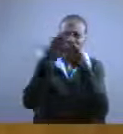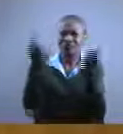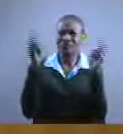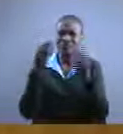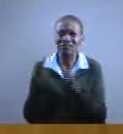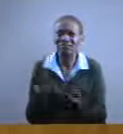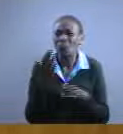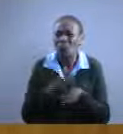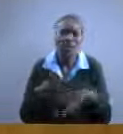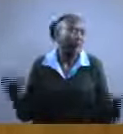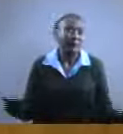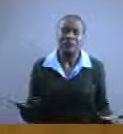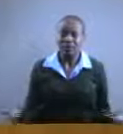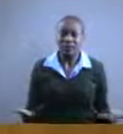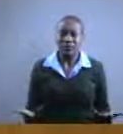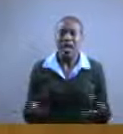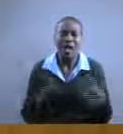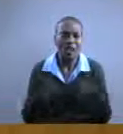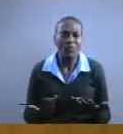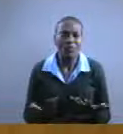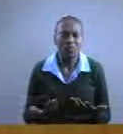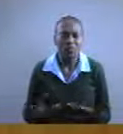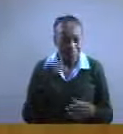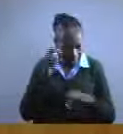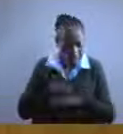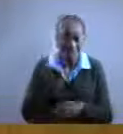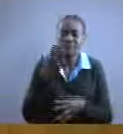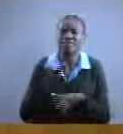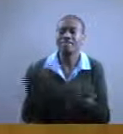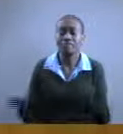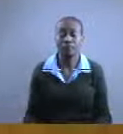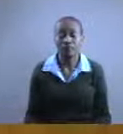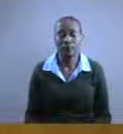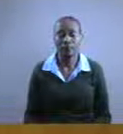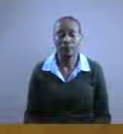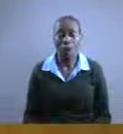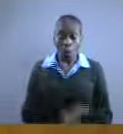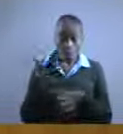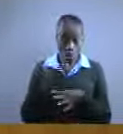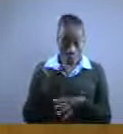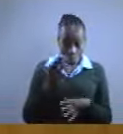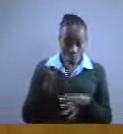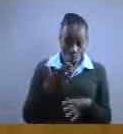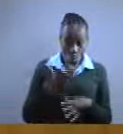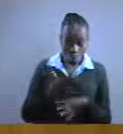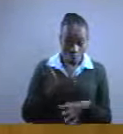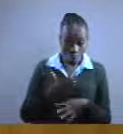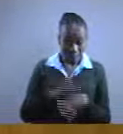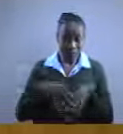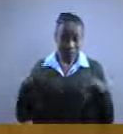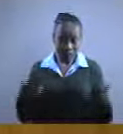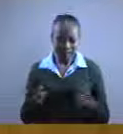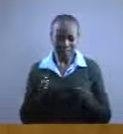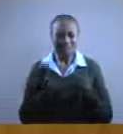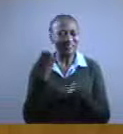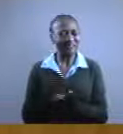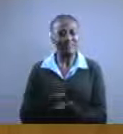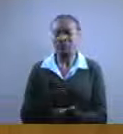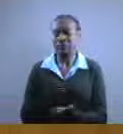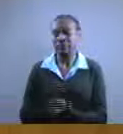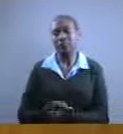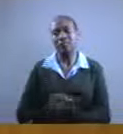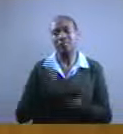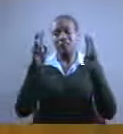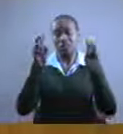and self-worth through employment. Joblessness is the most pressing economic issue